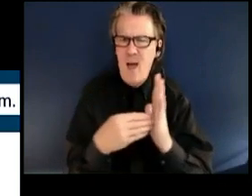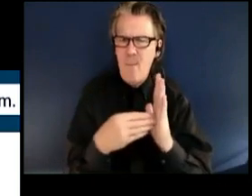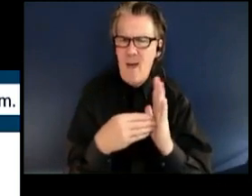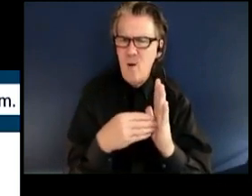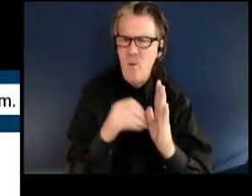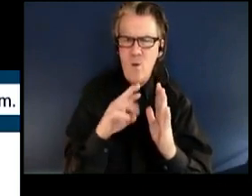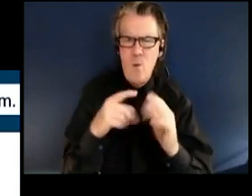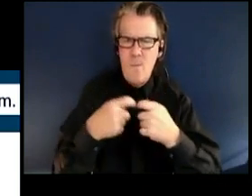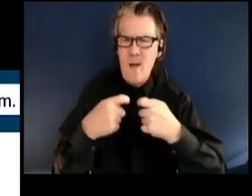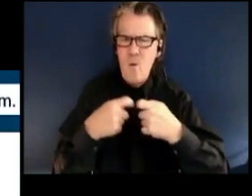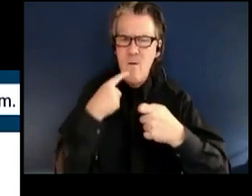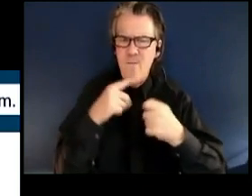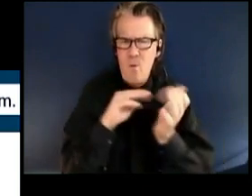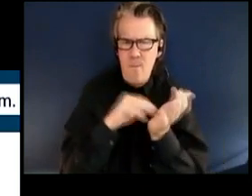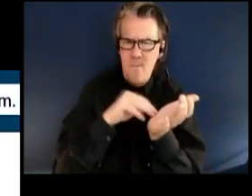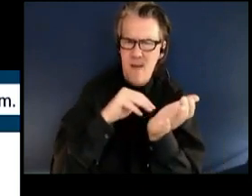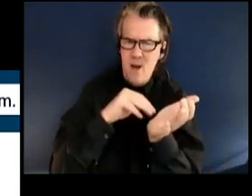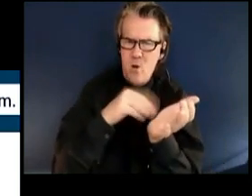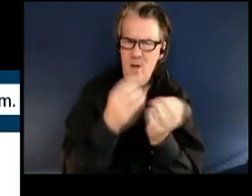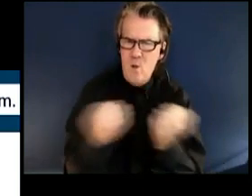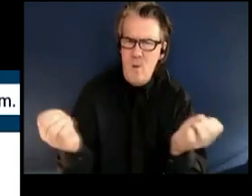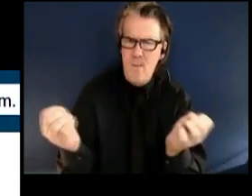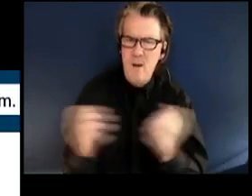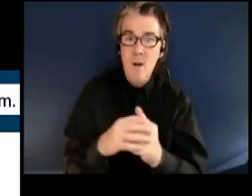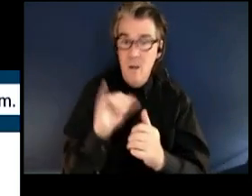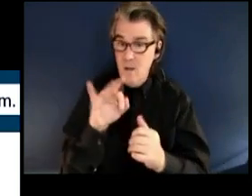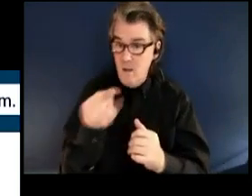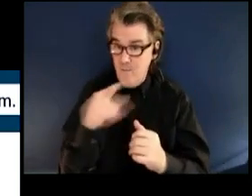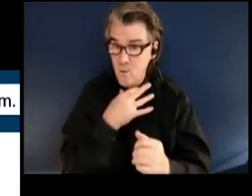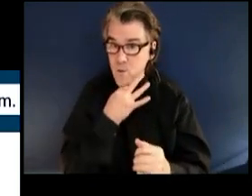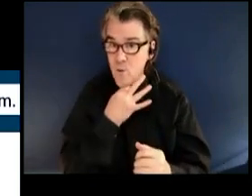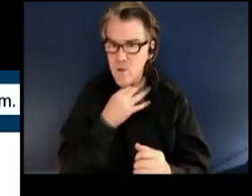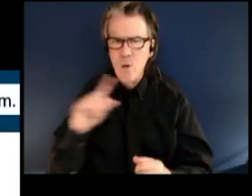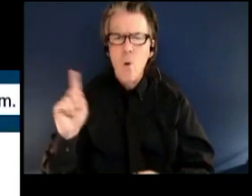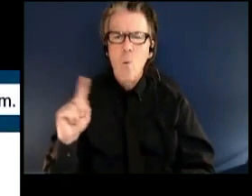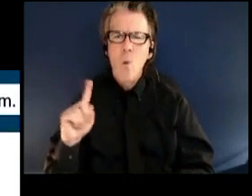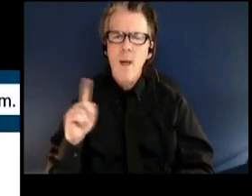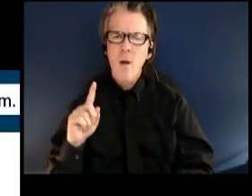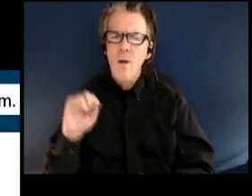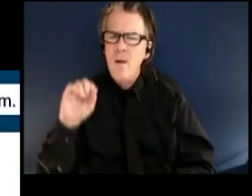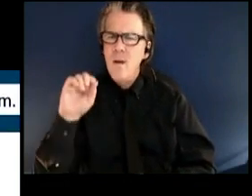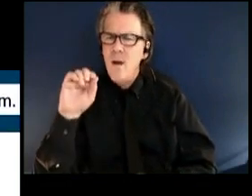independent living centers, we encourage customers to visit our website at